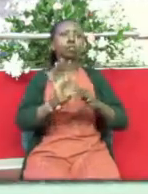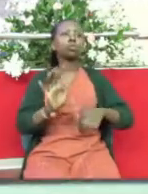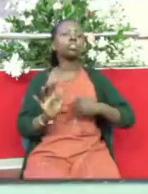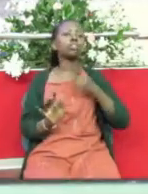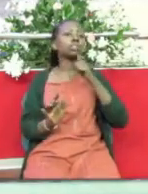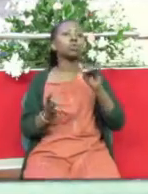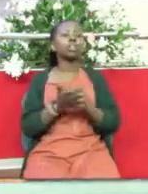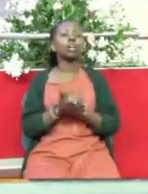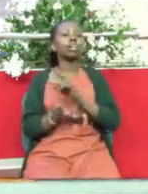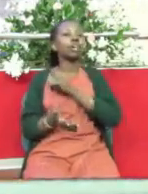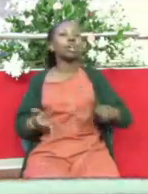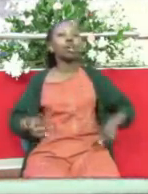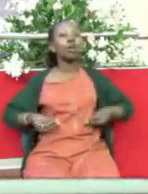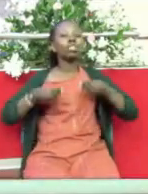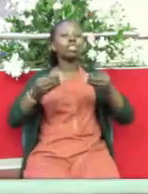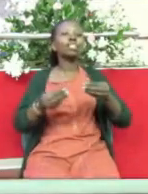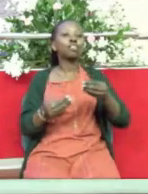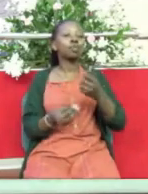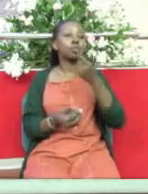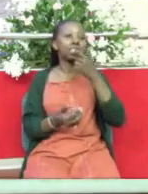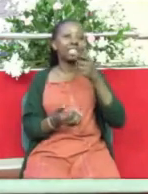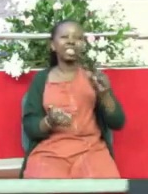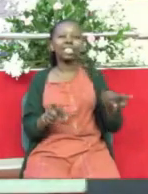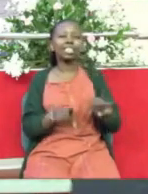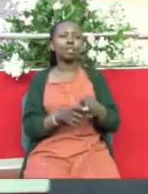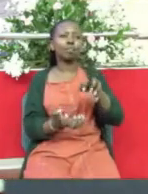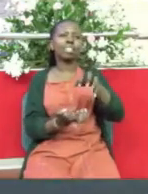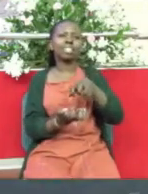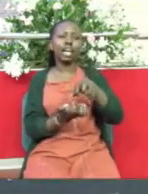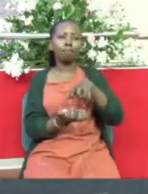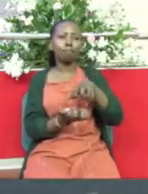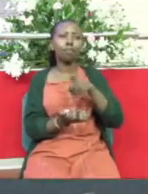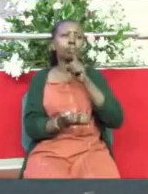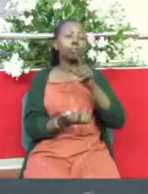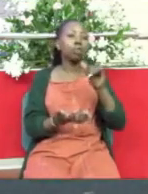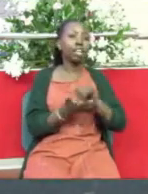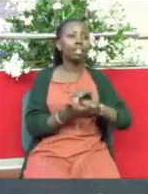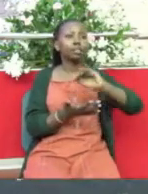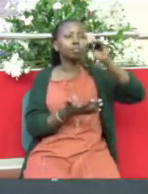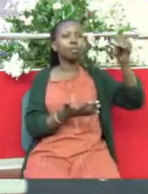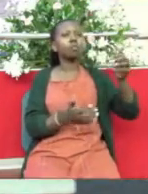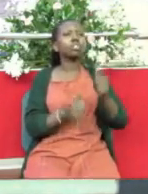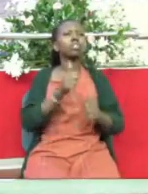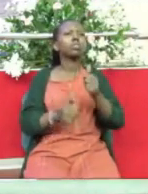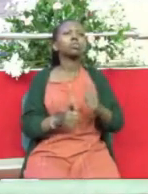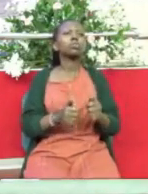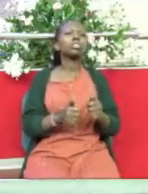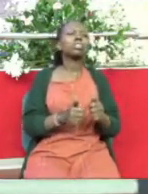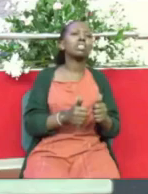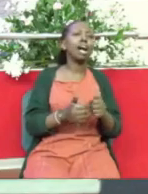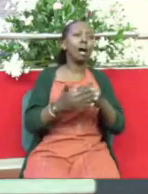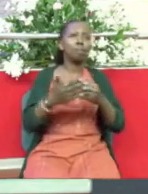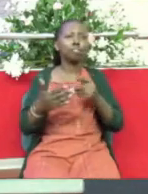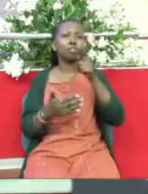can give you sharp teeth. Lazima upatikane ili Mungu akupe meno makali. So that the mountains that have constantly been standing before you